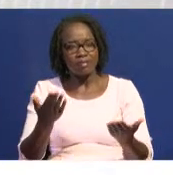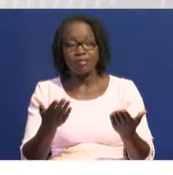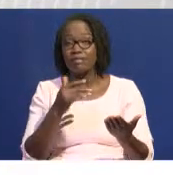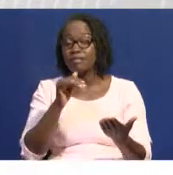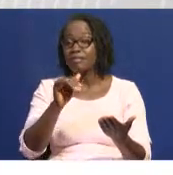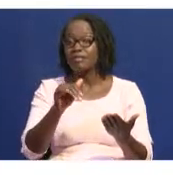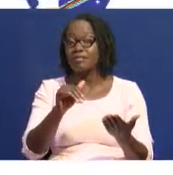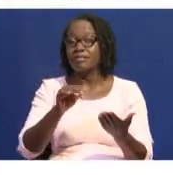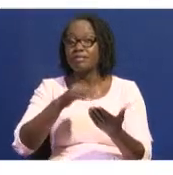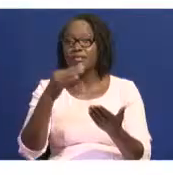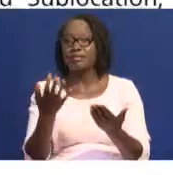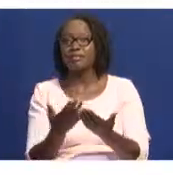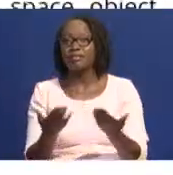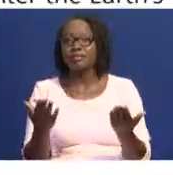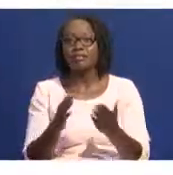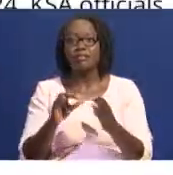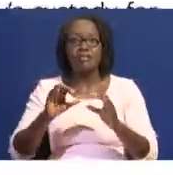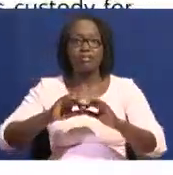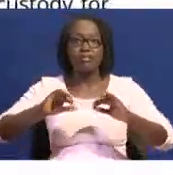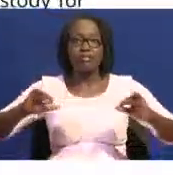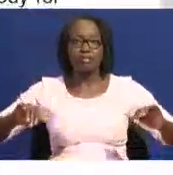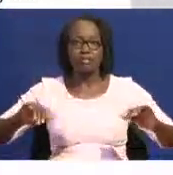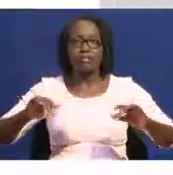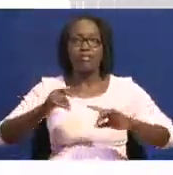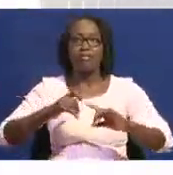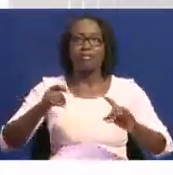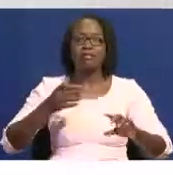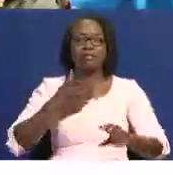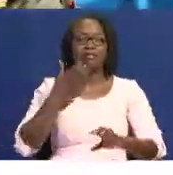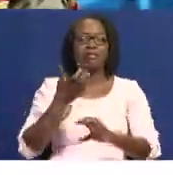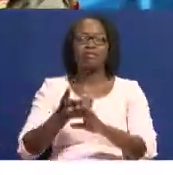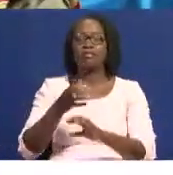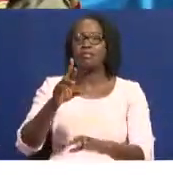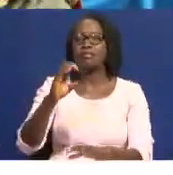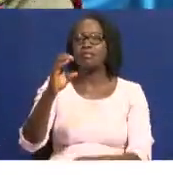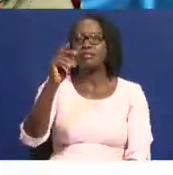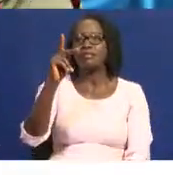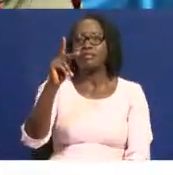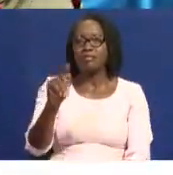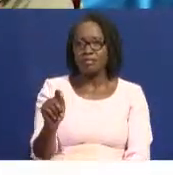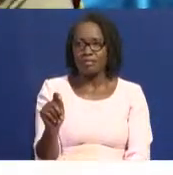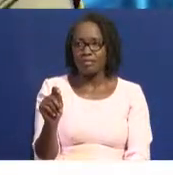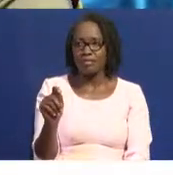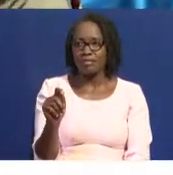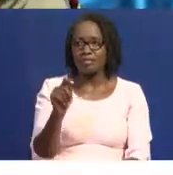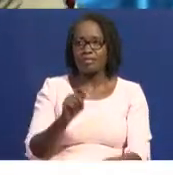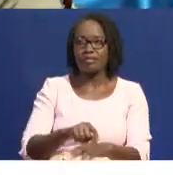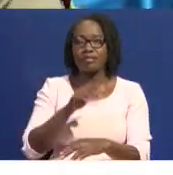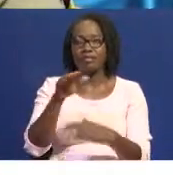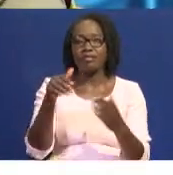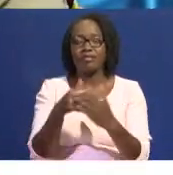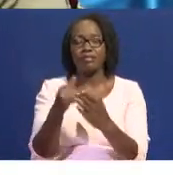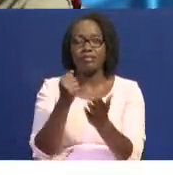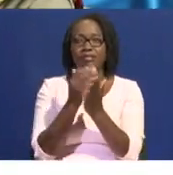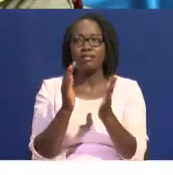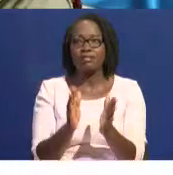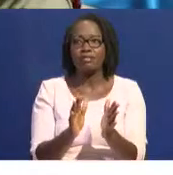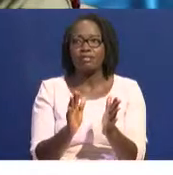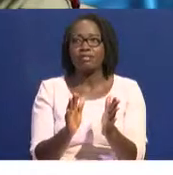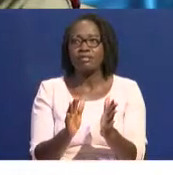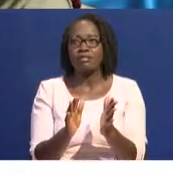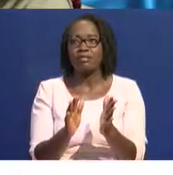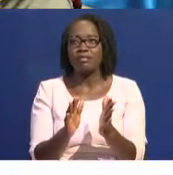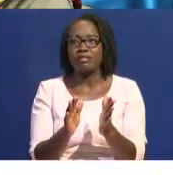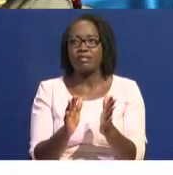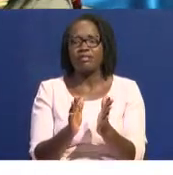indicate that the fallen object is a separation ring from a rocket. At the time of the arrival of the officers, the